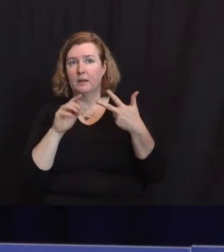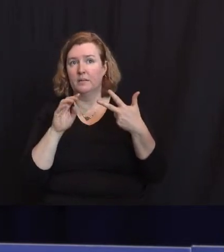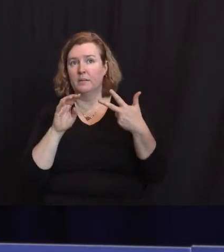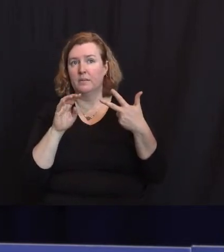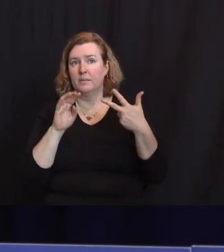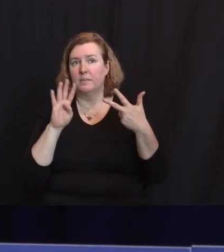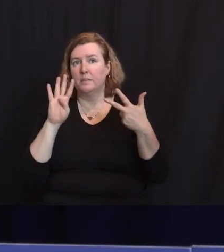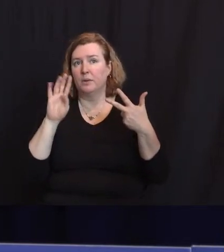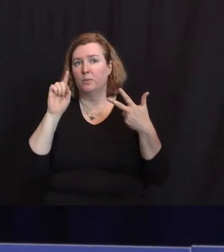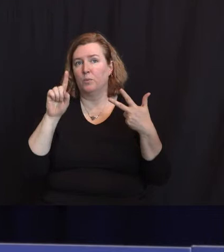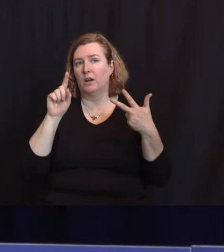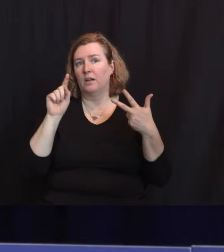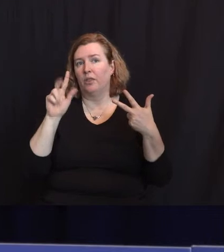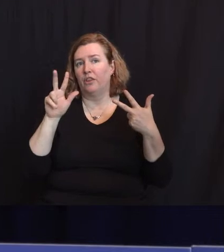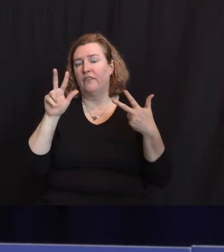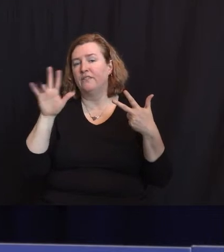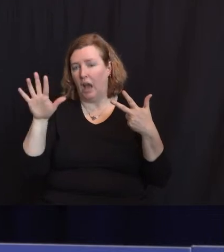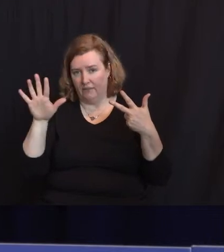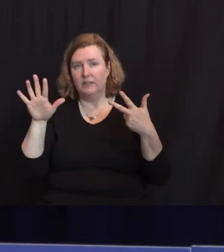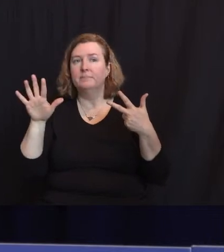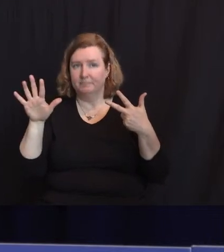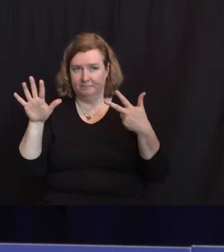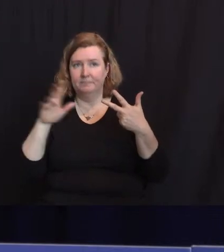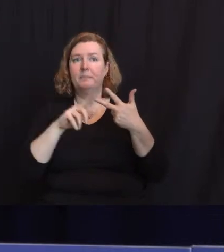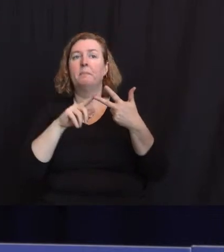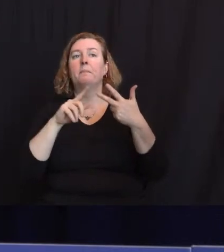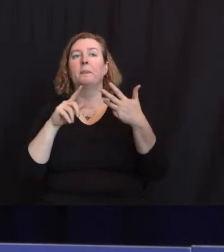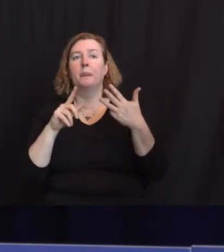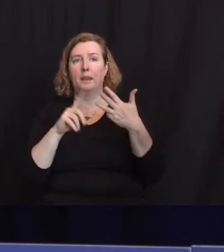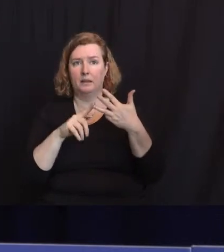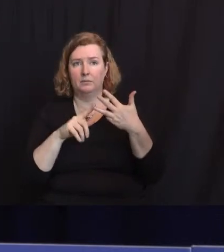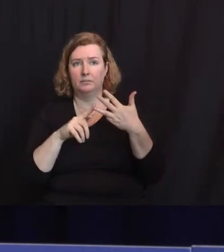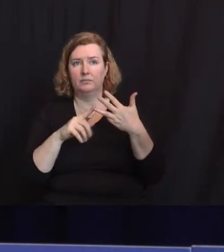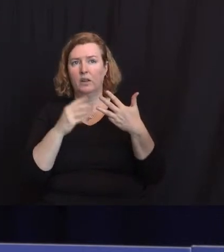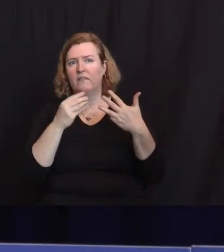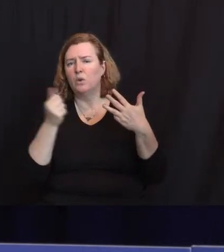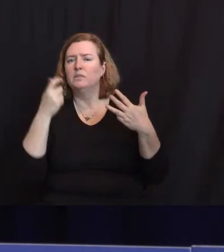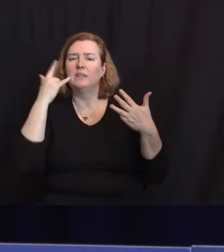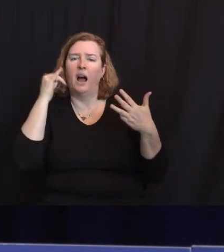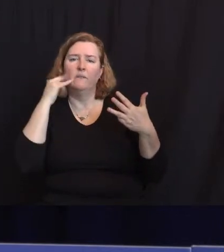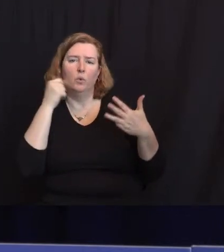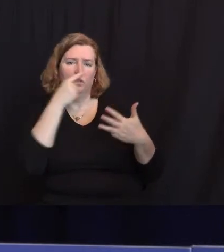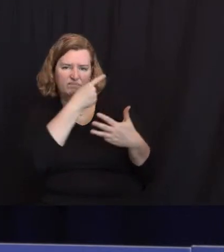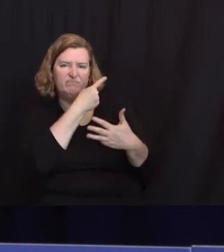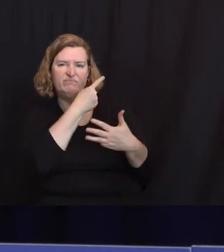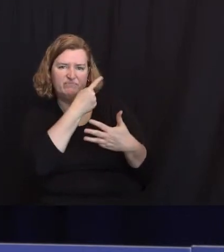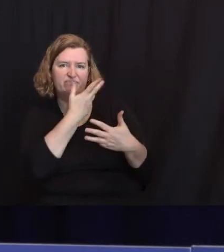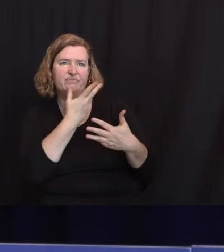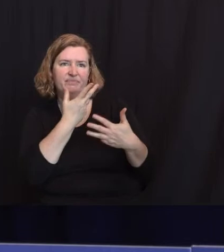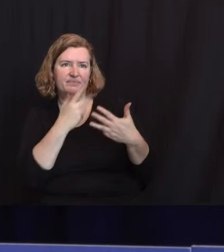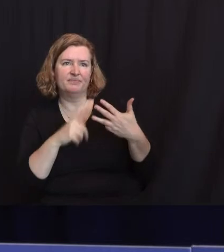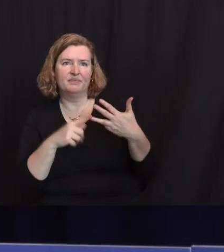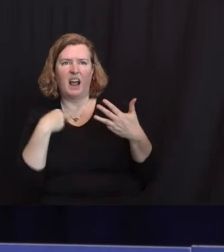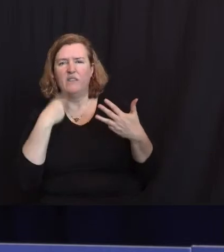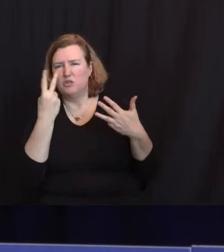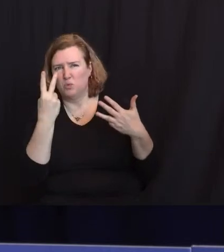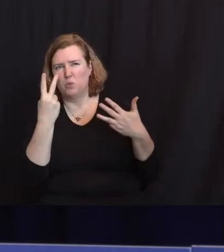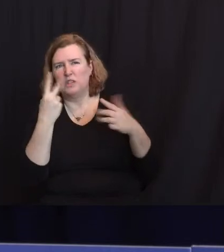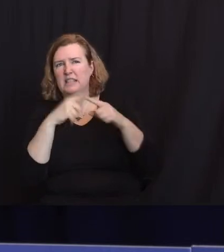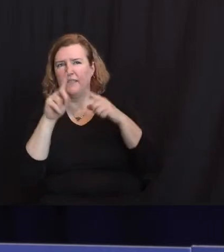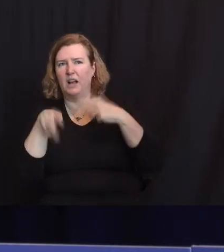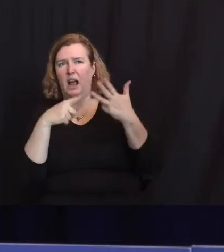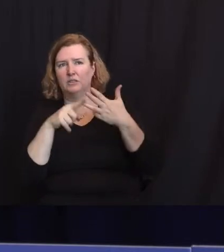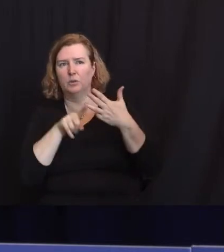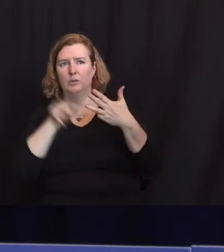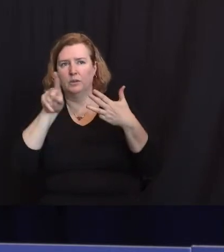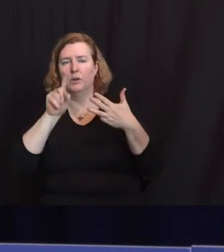B1.351, and 10 reports of the California variants, which are classified at 2 levels, B1.427